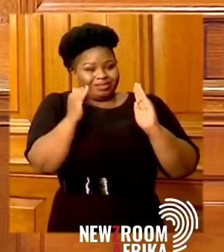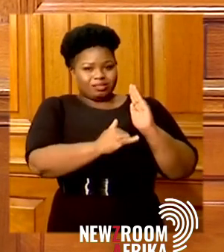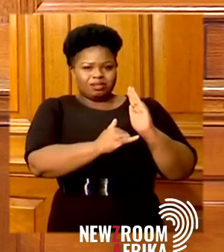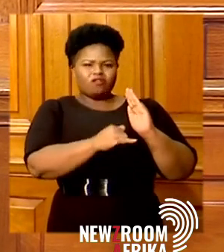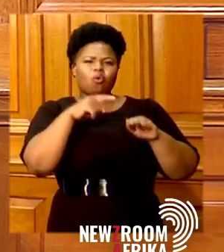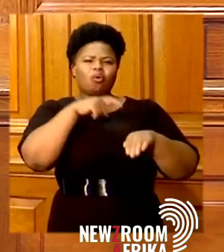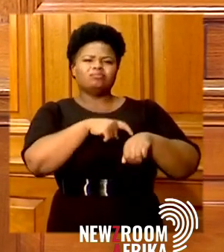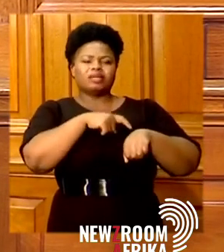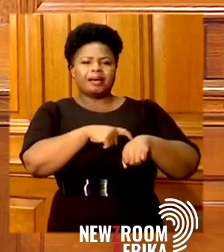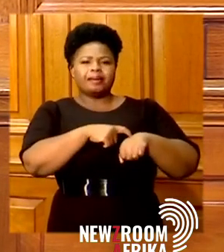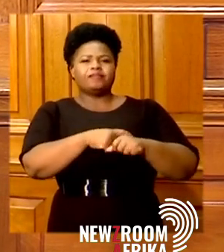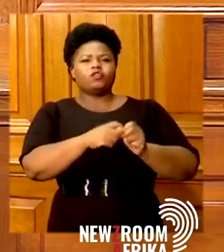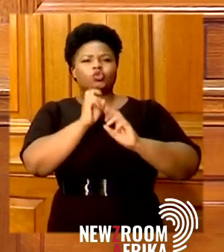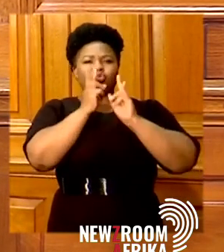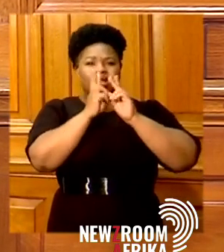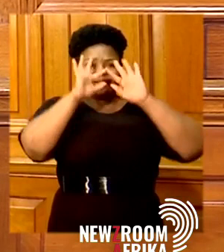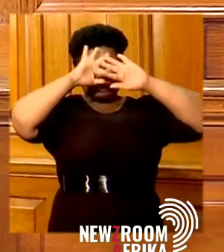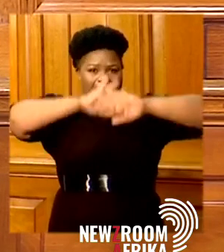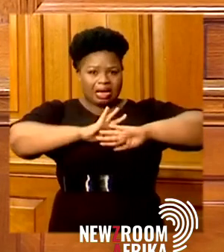midnight to 4 a.m.